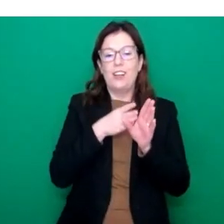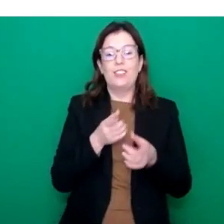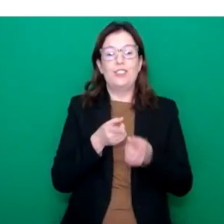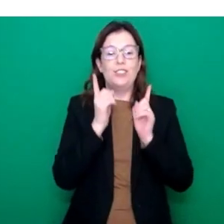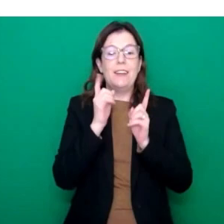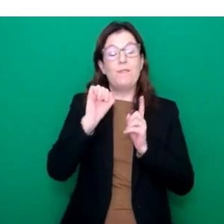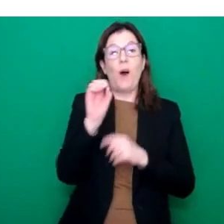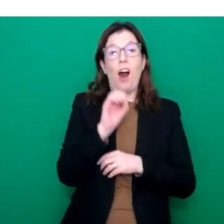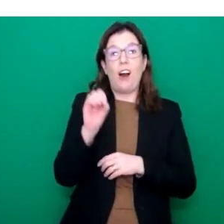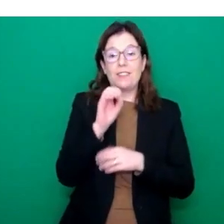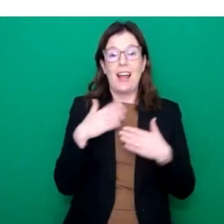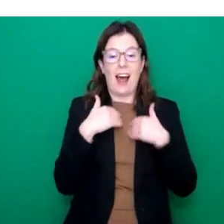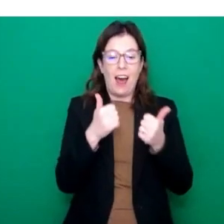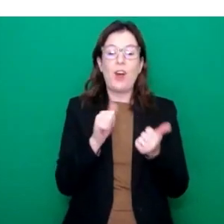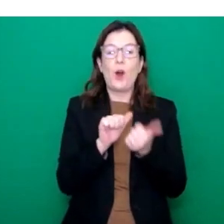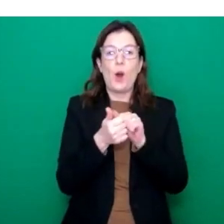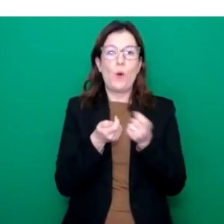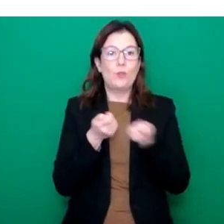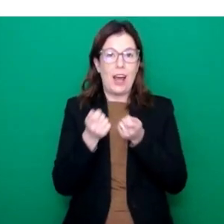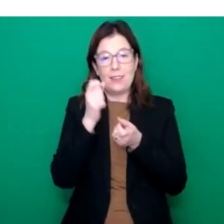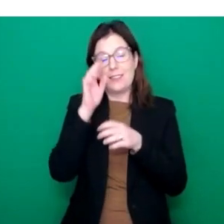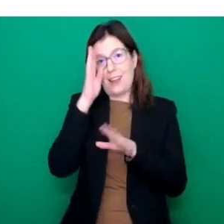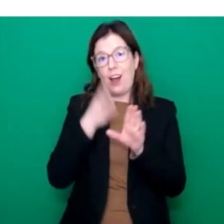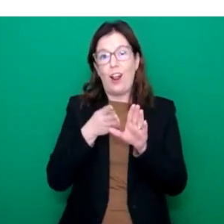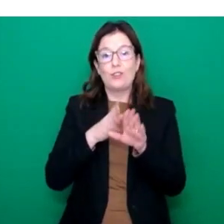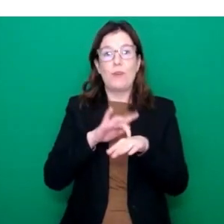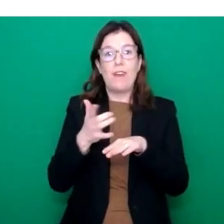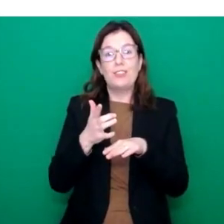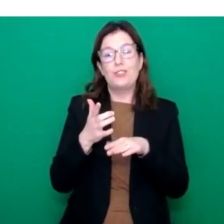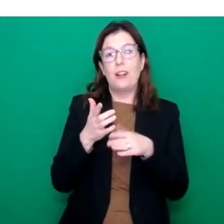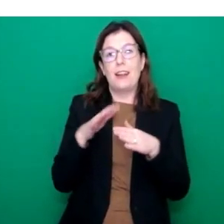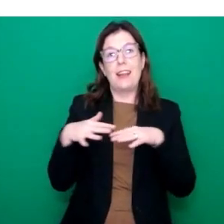Oxford Health, and I'm the co-chair of the Psychological Professions Network in the South East.